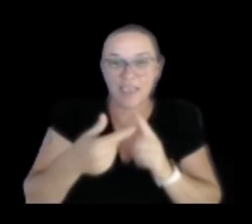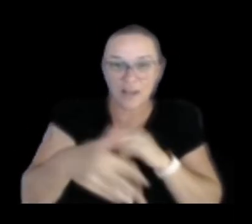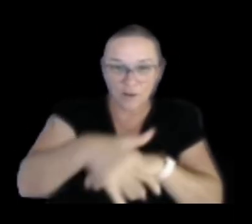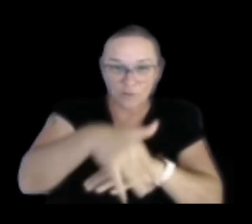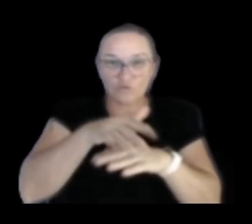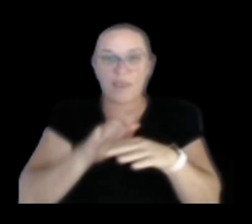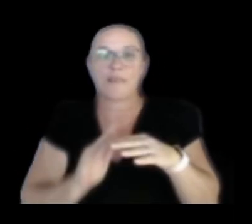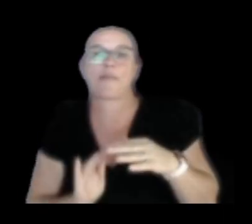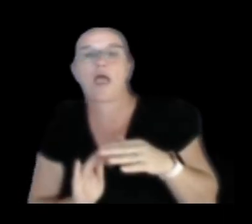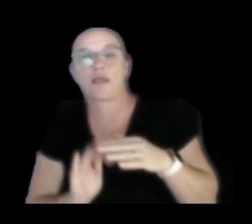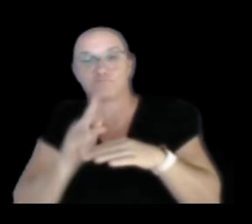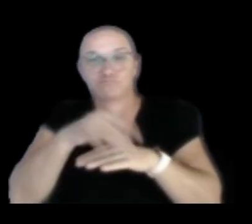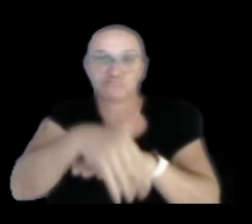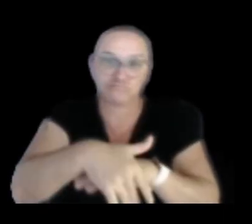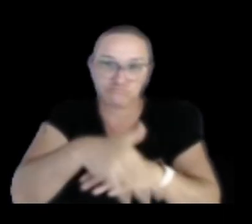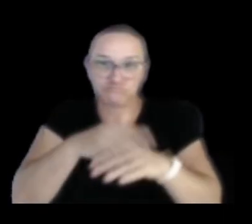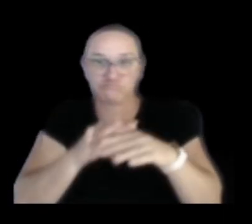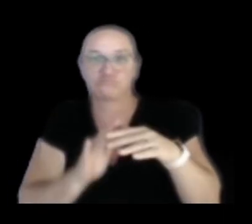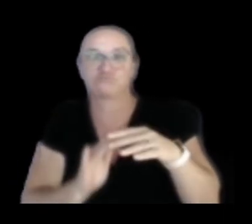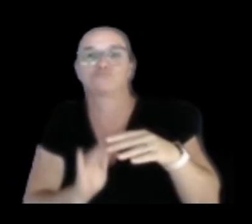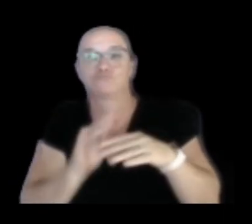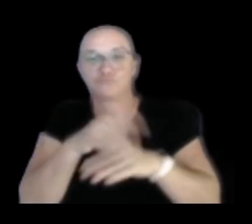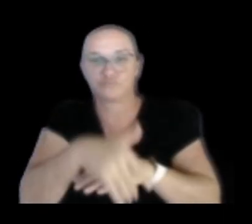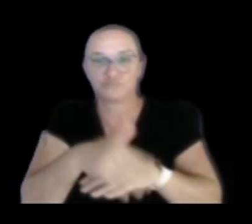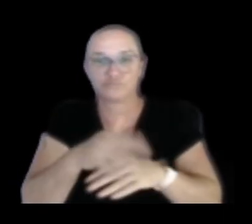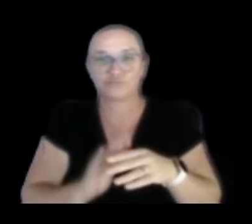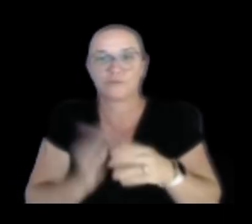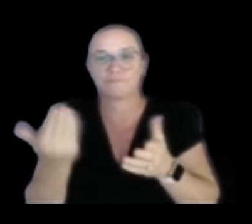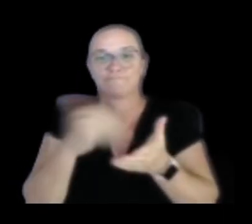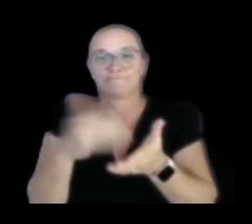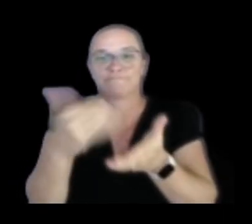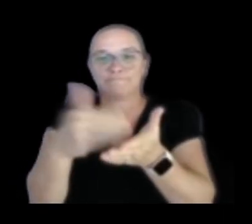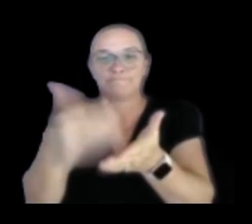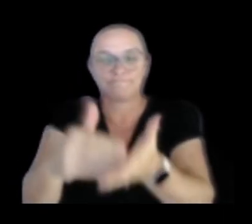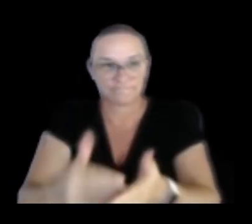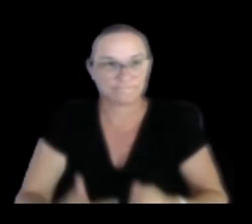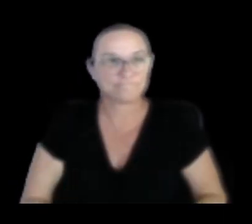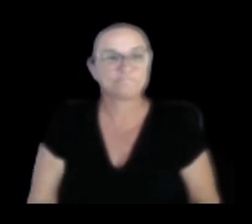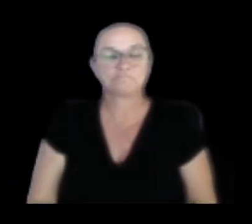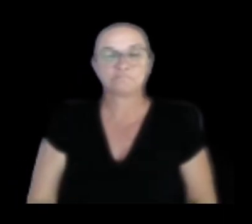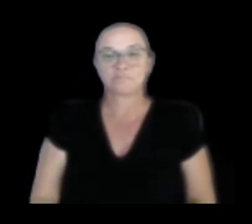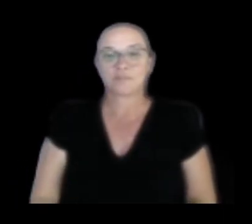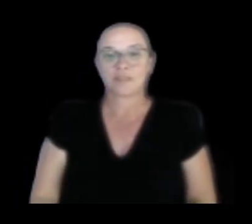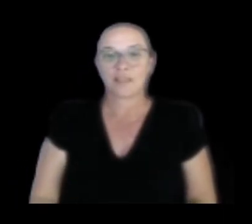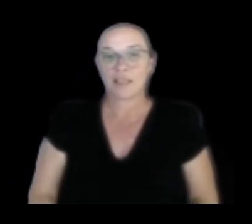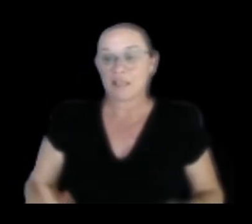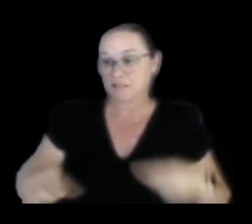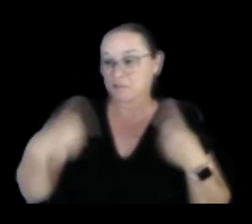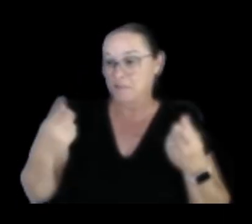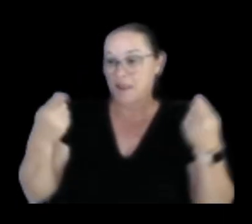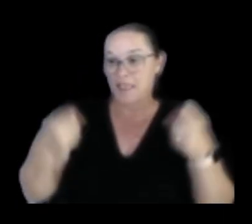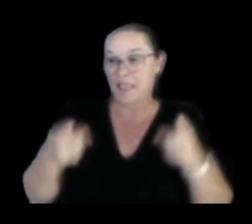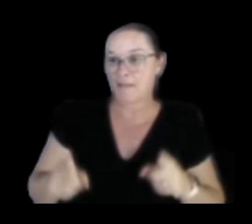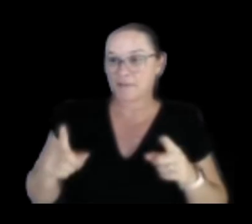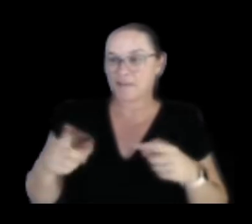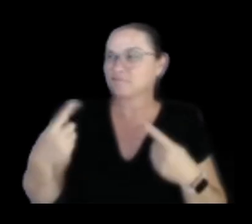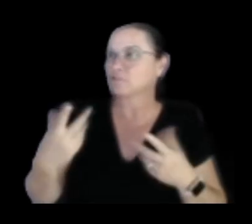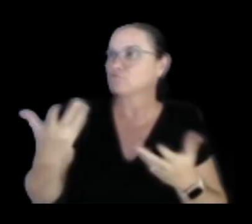draining back into the vent repeatedly here. This has been happening since about noon